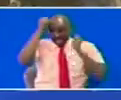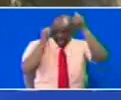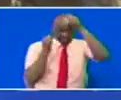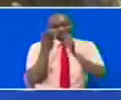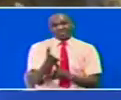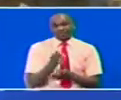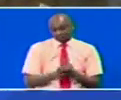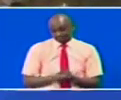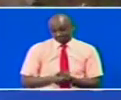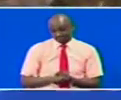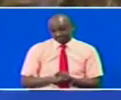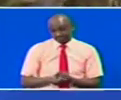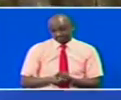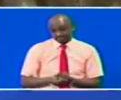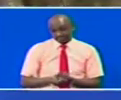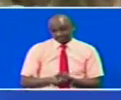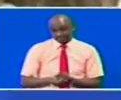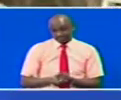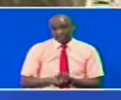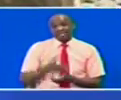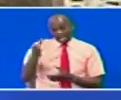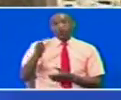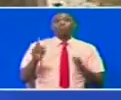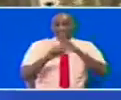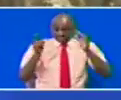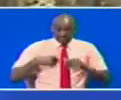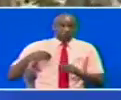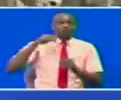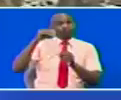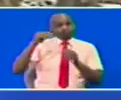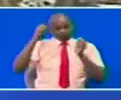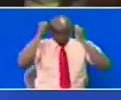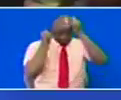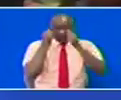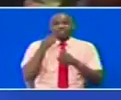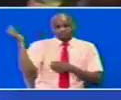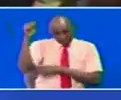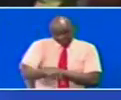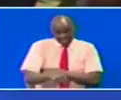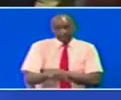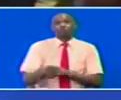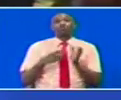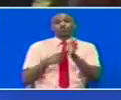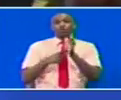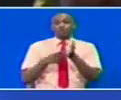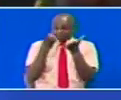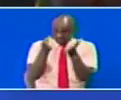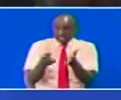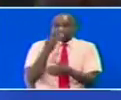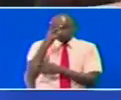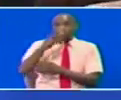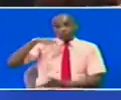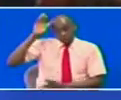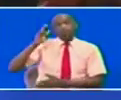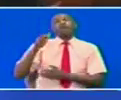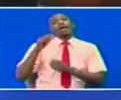Forces. According to the Defense Cabinet Secretary Rachel Omamo, who presided over their unveiling, 2 more helicopters will